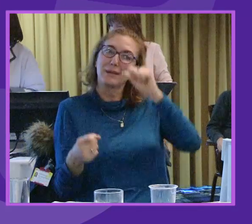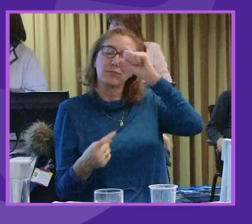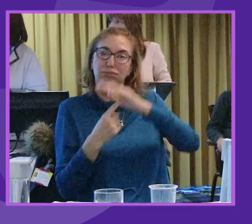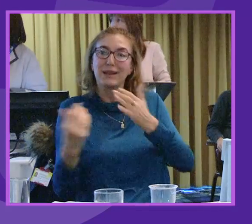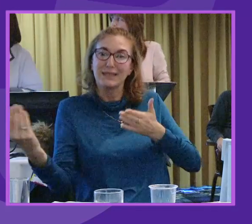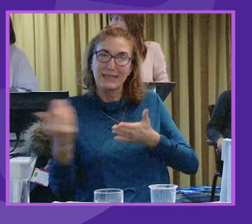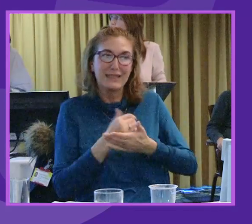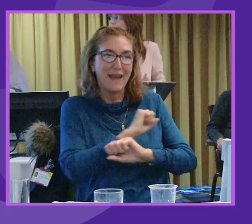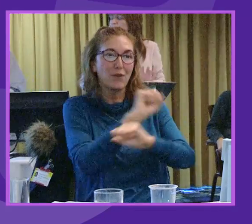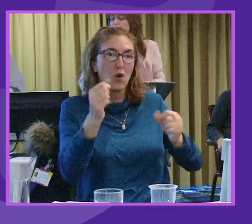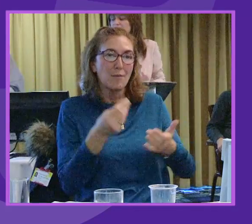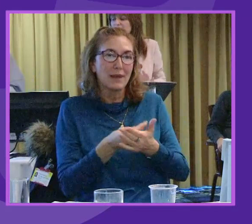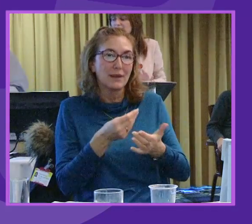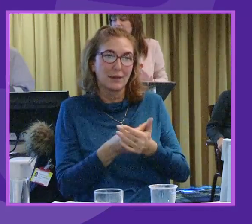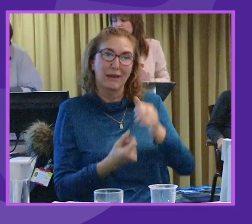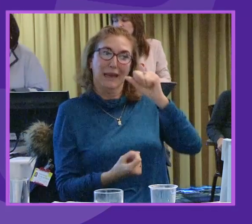key.